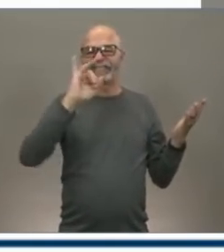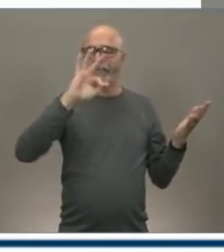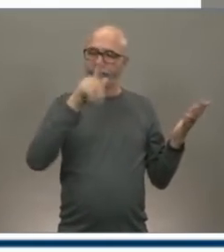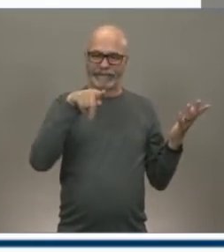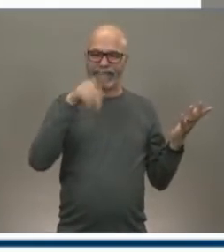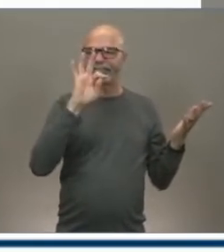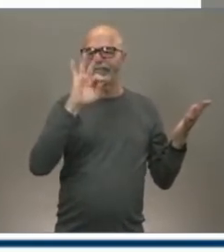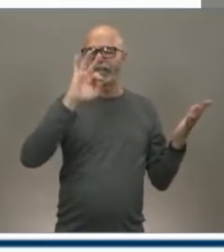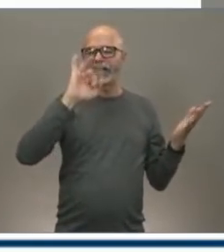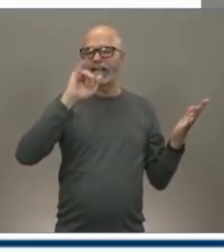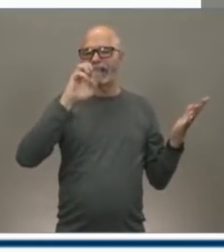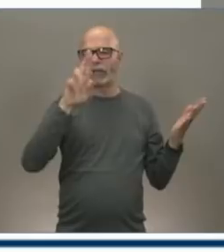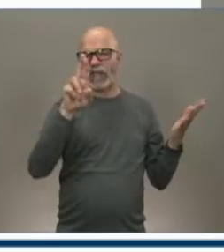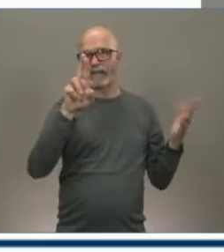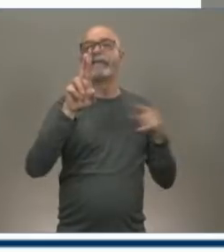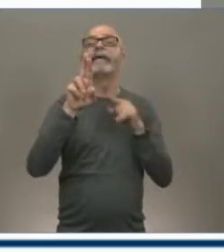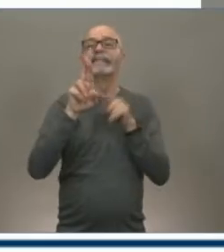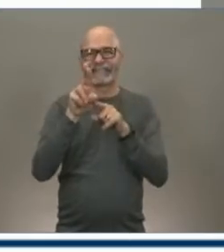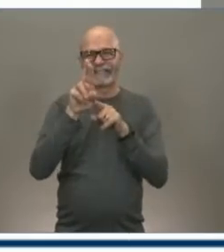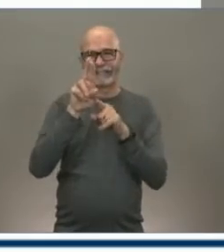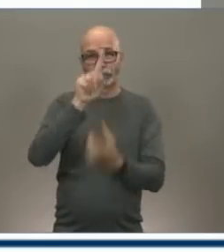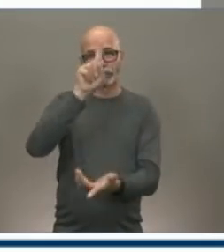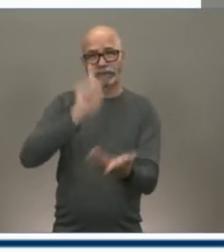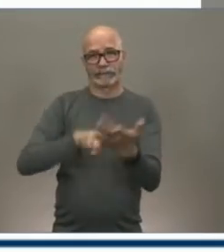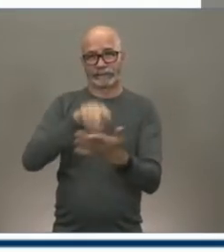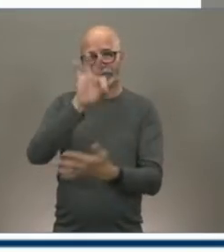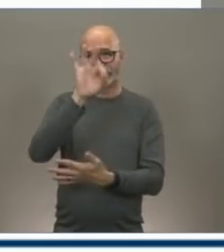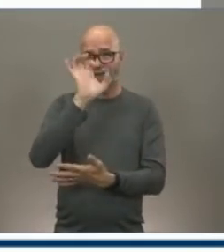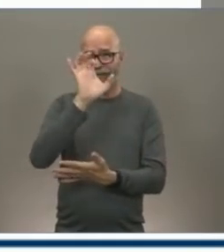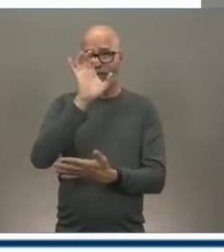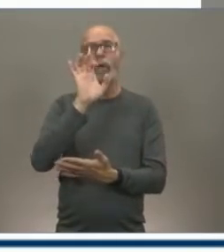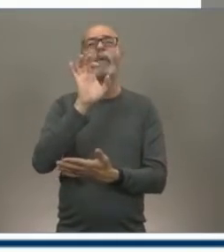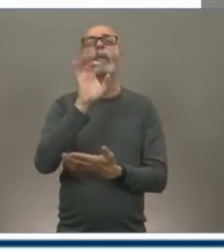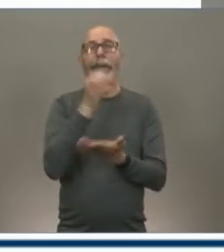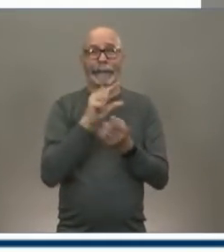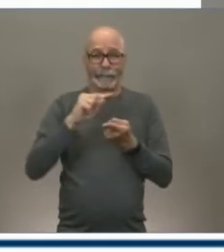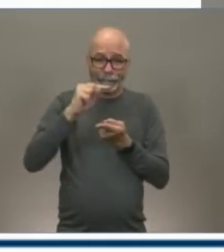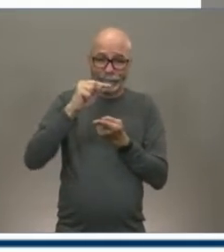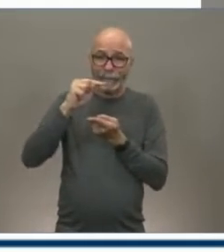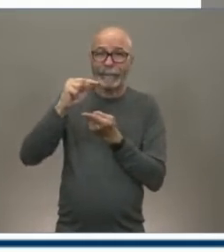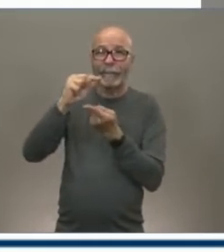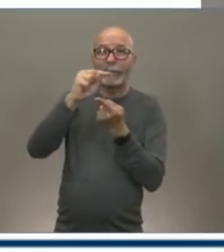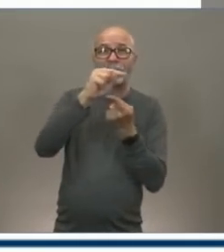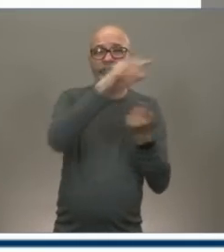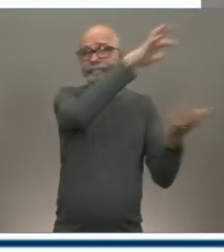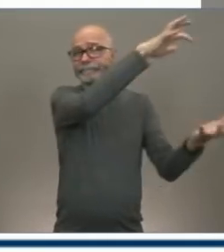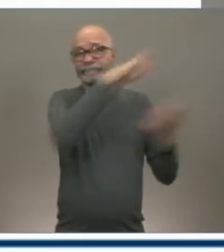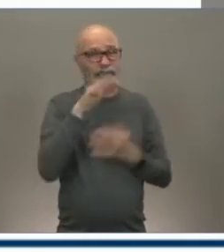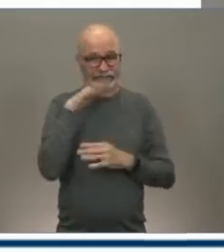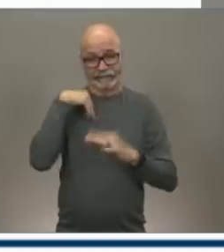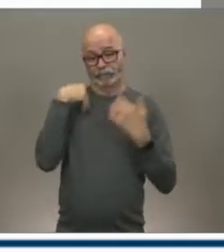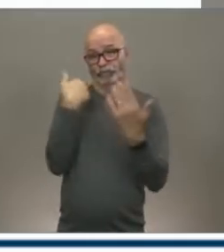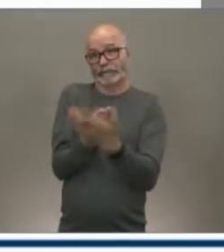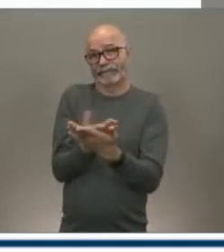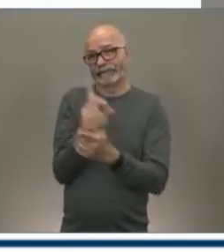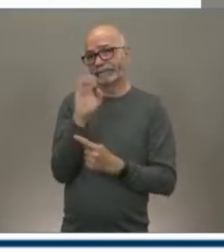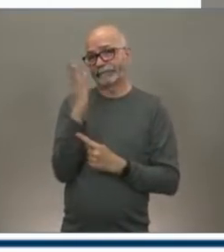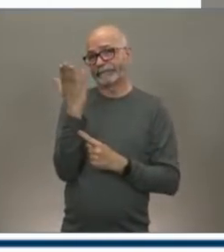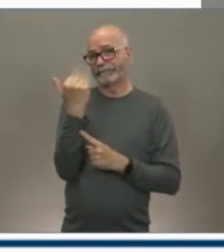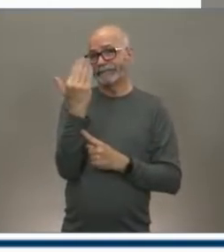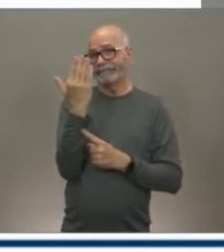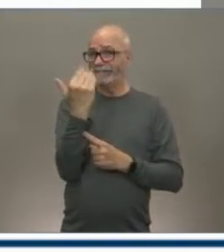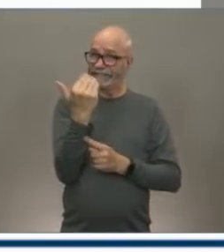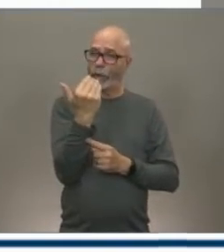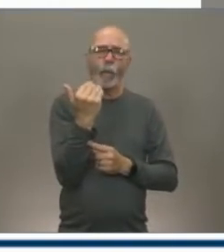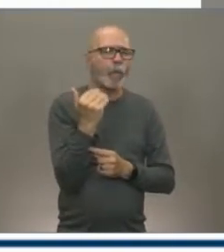1,950 doses on December 15th. As I've mentioned before, that we'll be following the